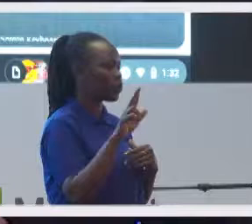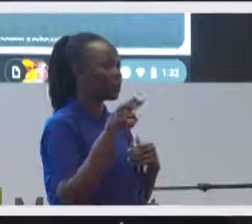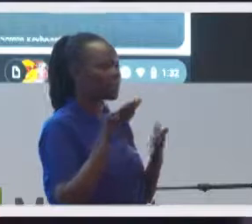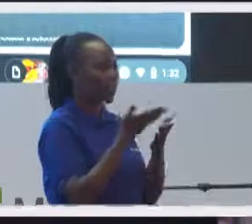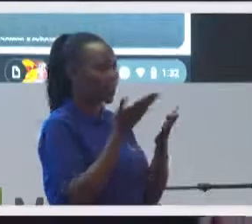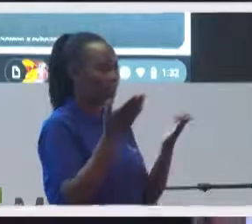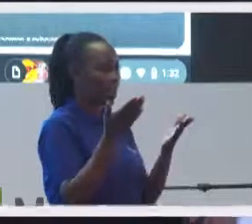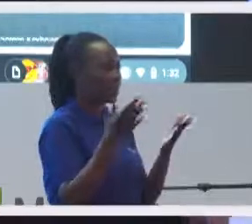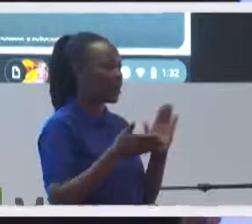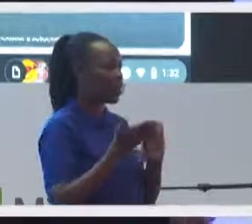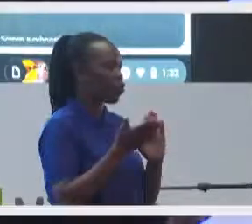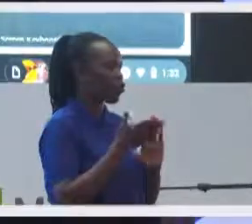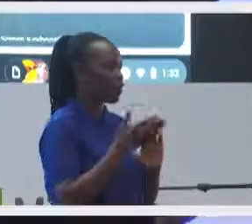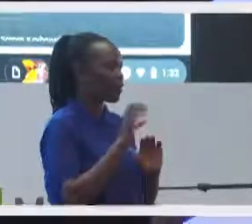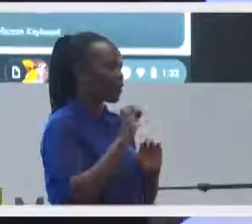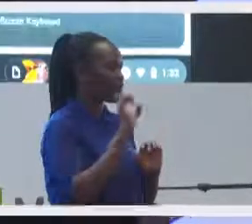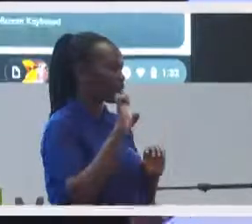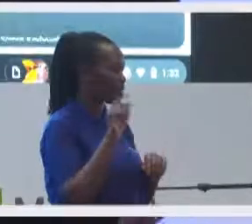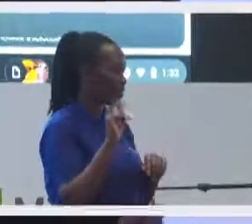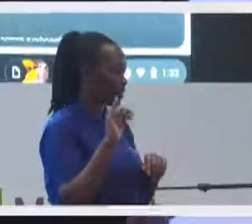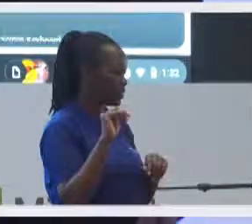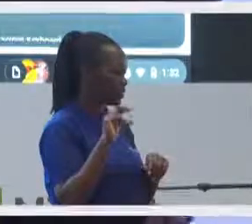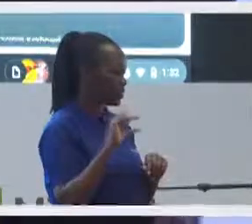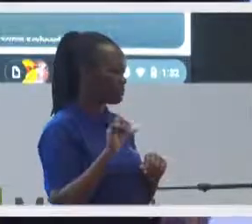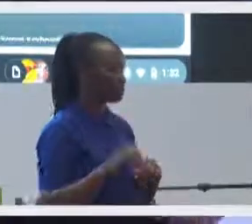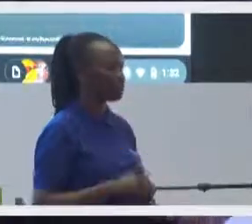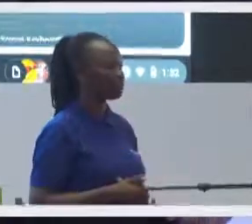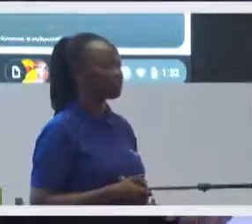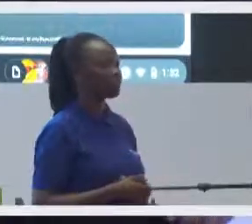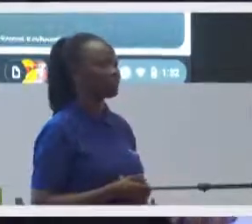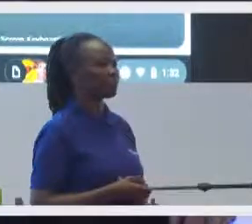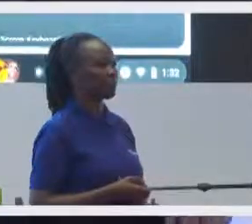in the quick settings in the dock.